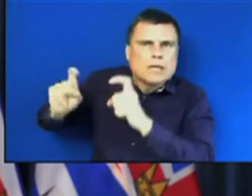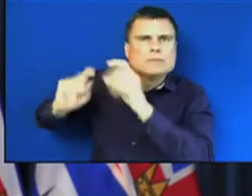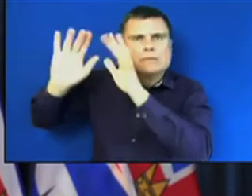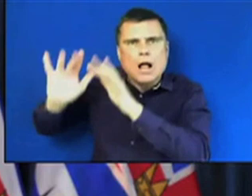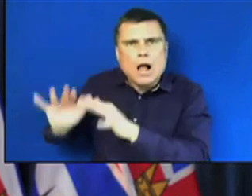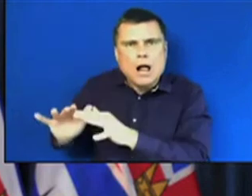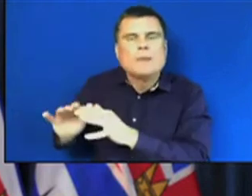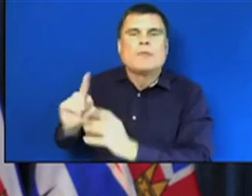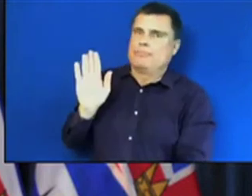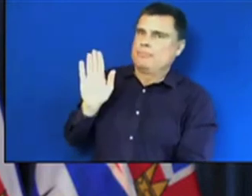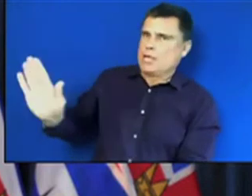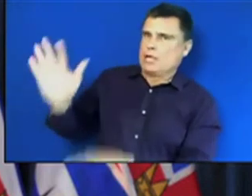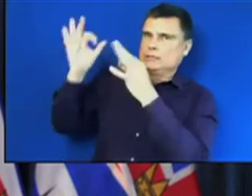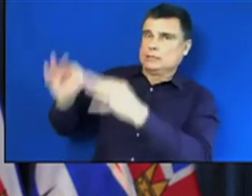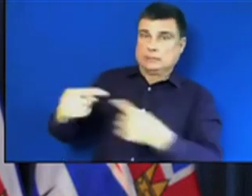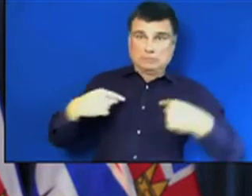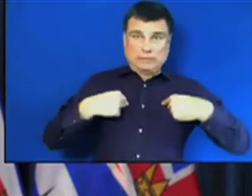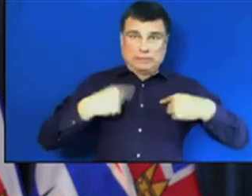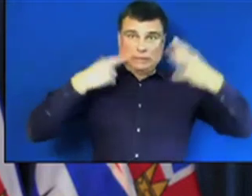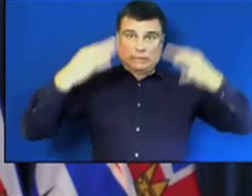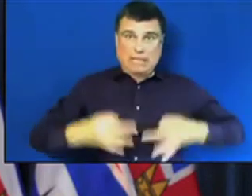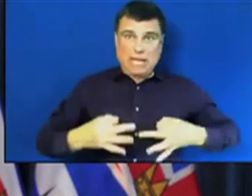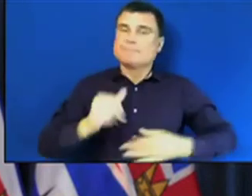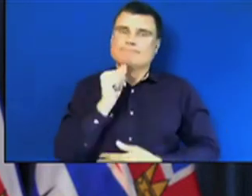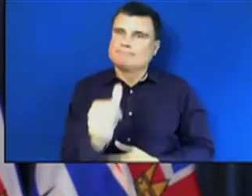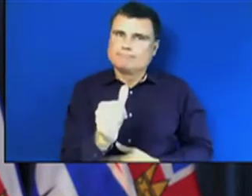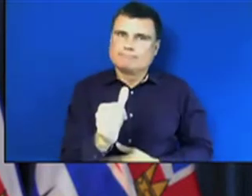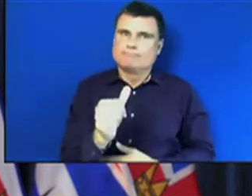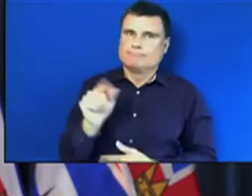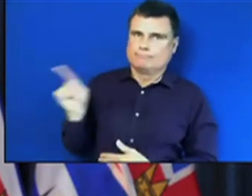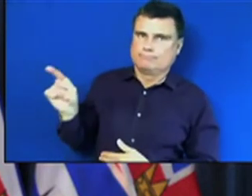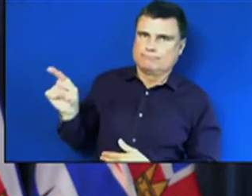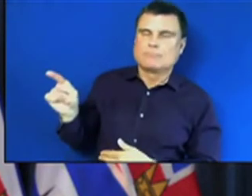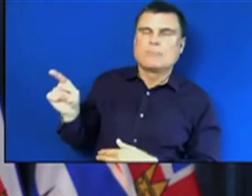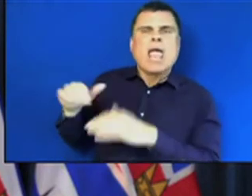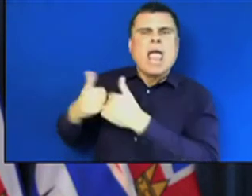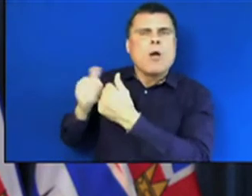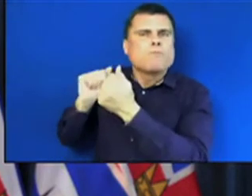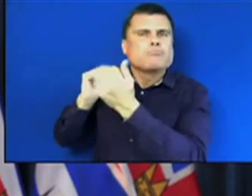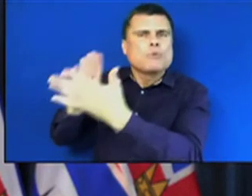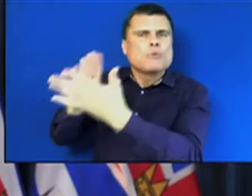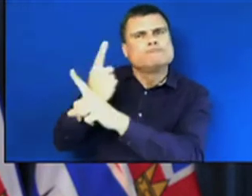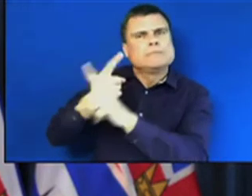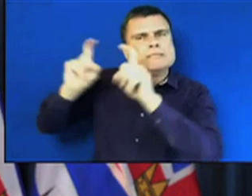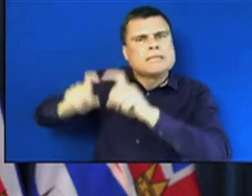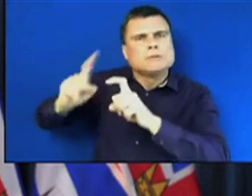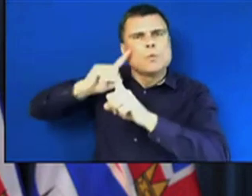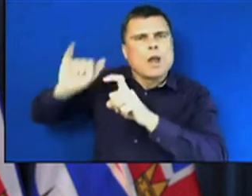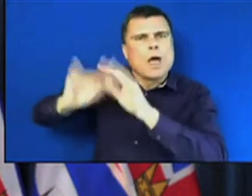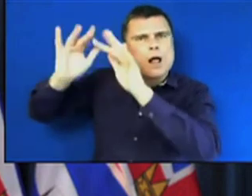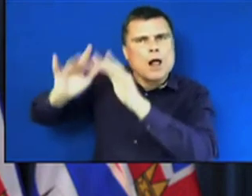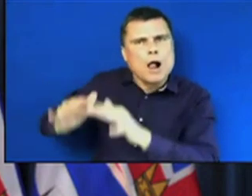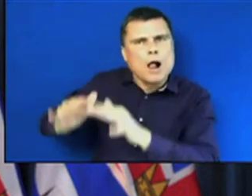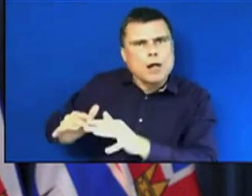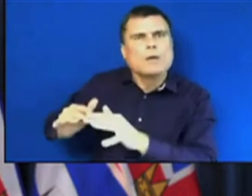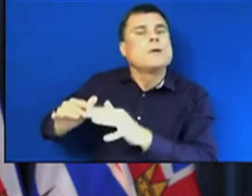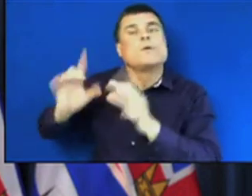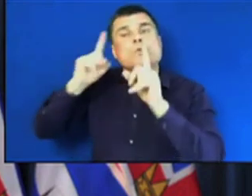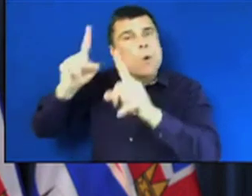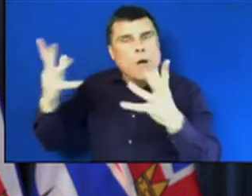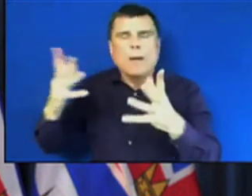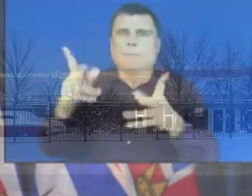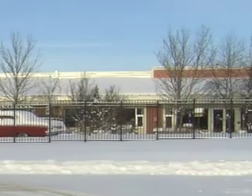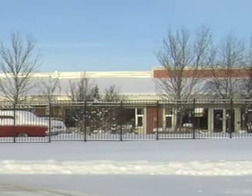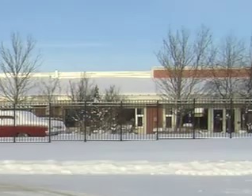the testing practices that we have in British Columbia are in place to protect people, workers, and seniors when it